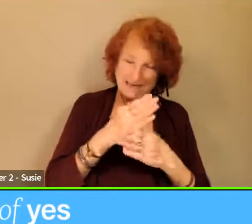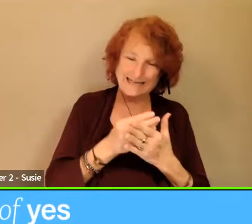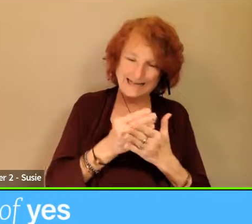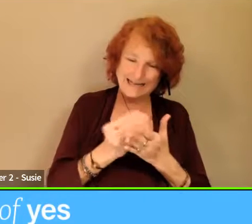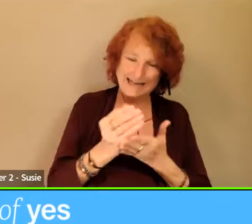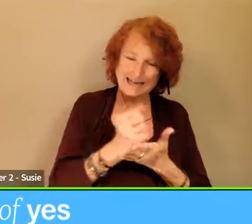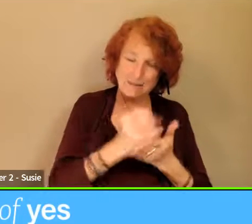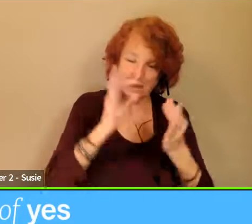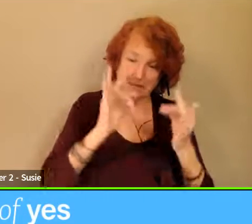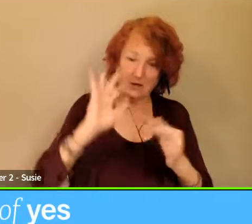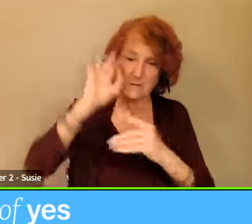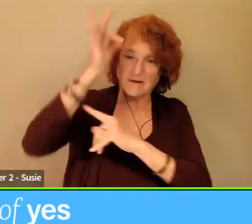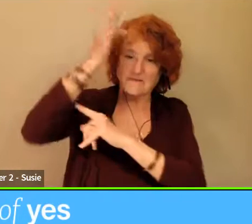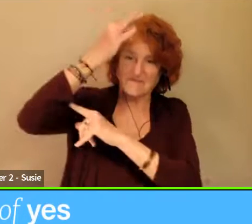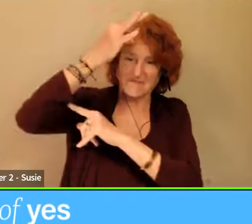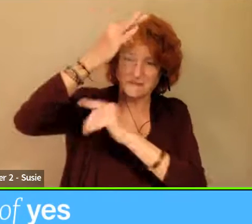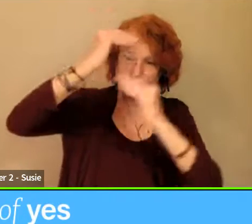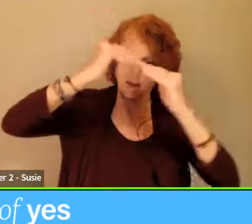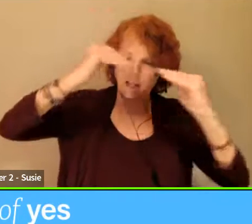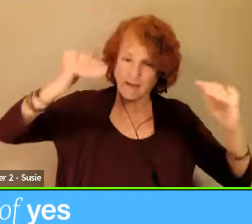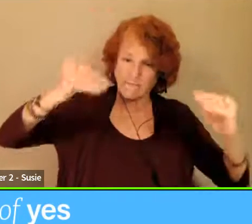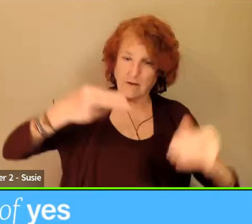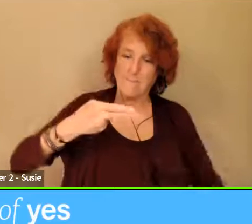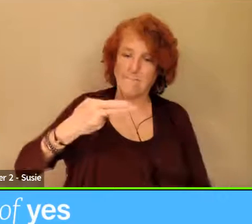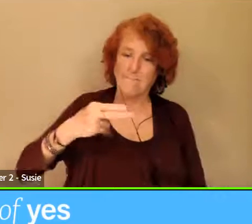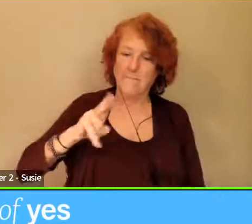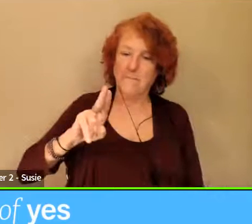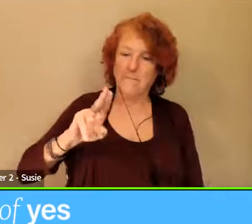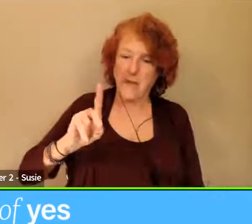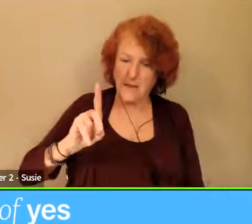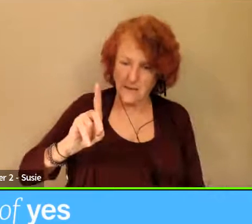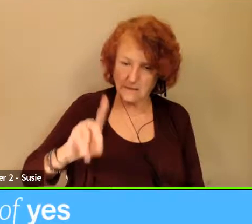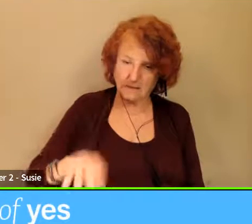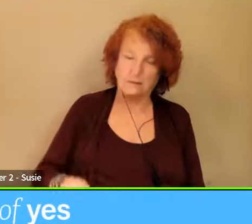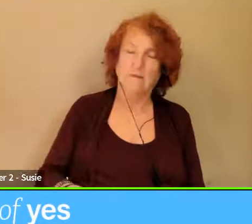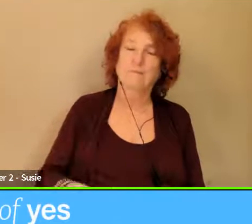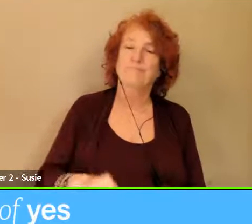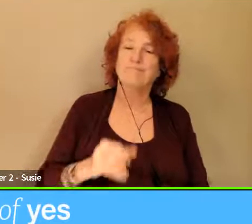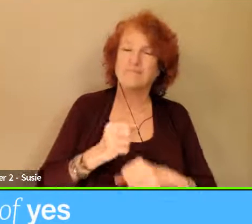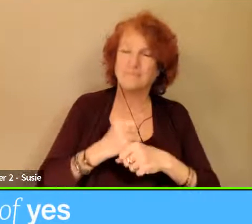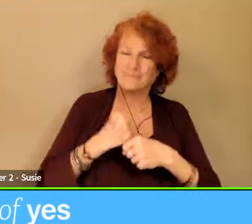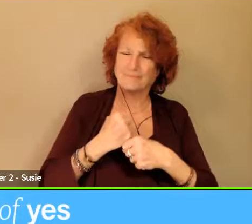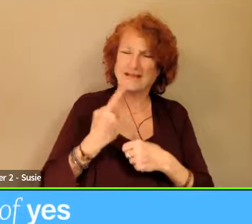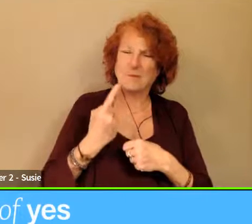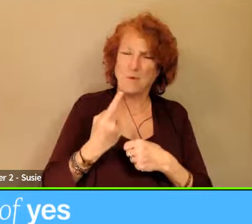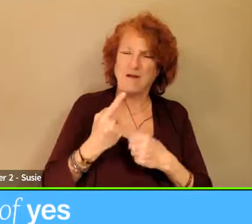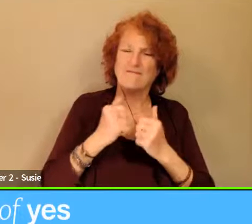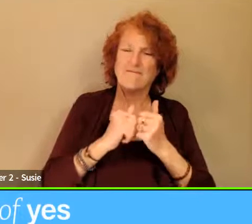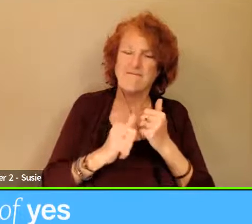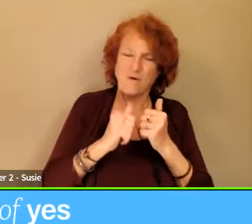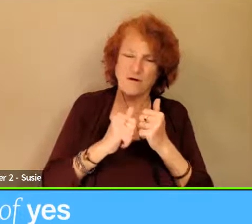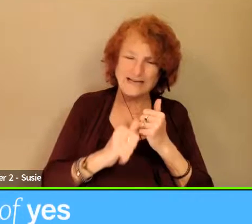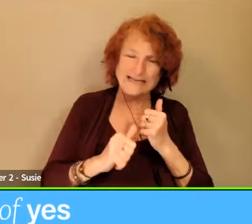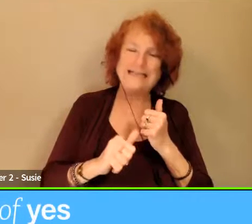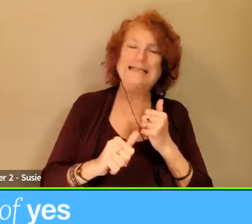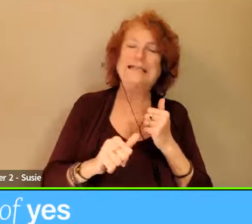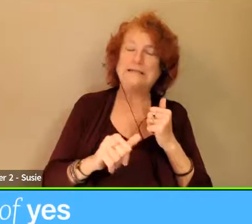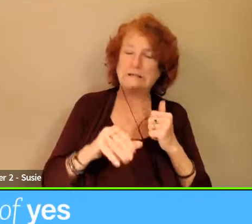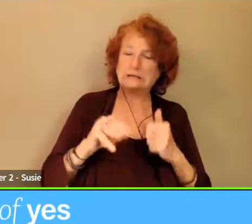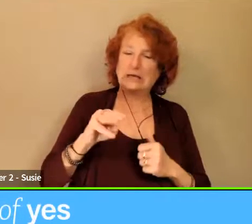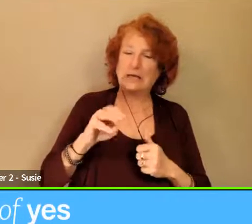level by HUD, and they create one typically for each metropolitan statistical